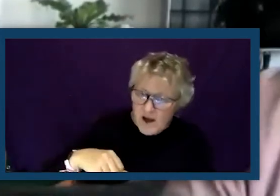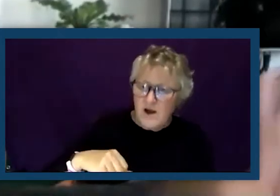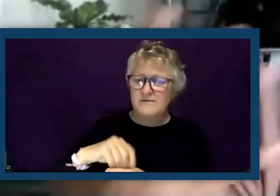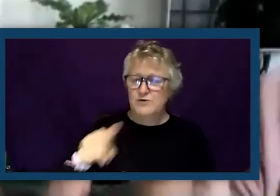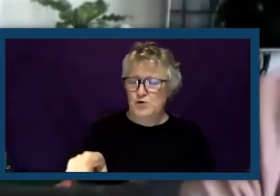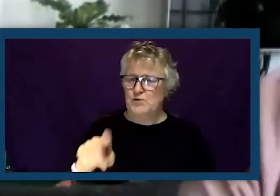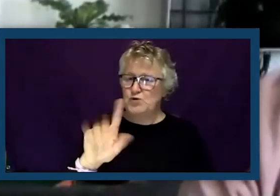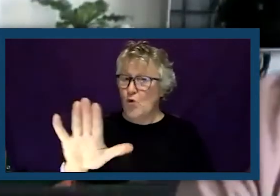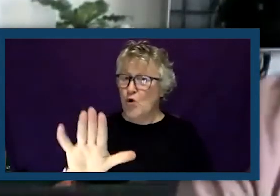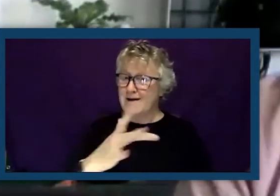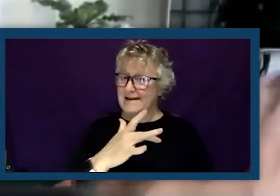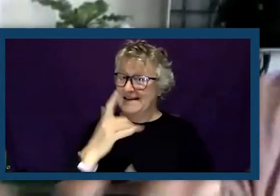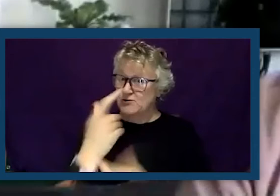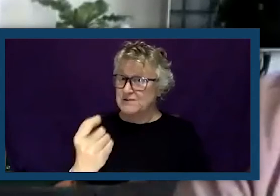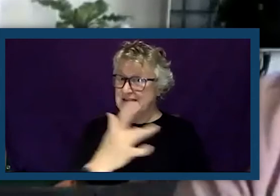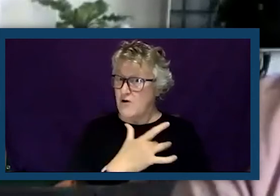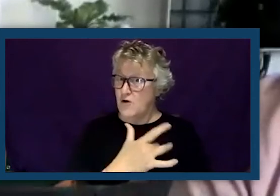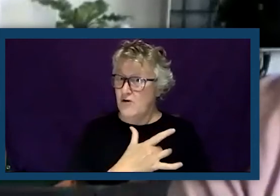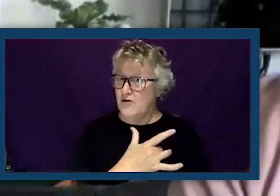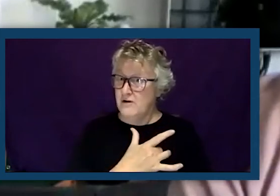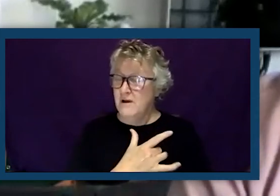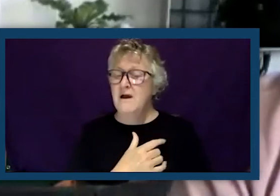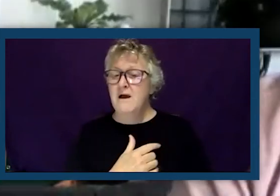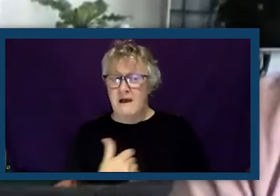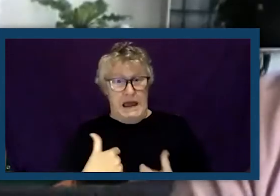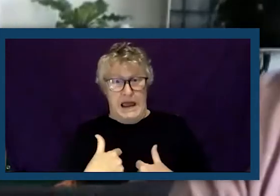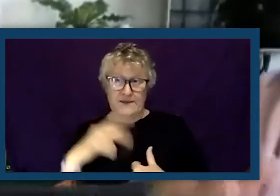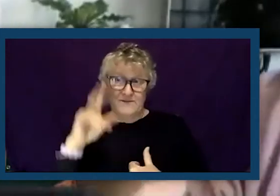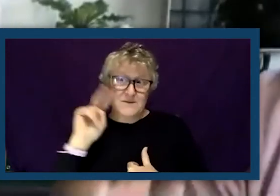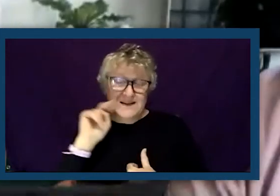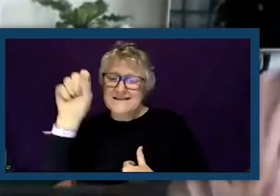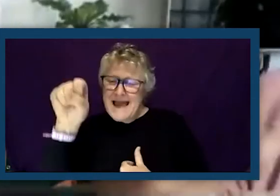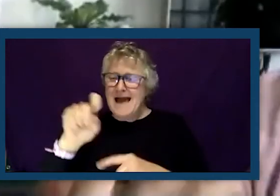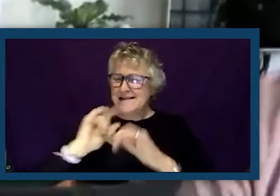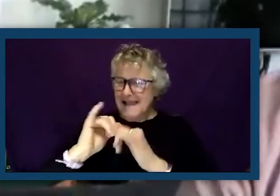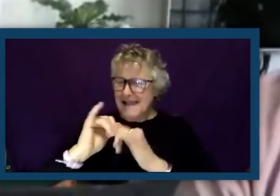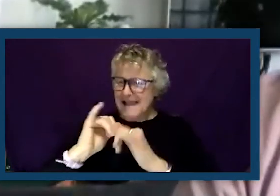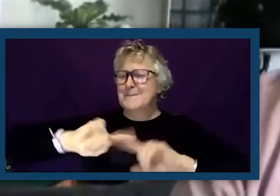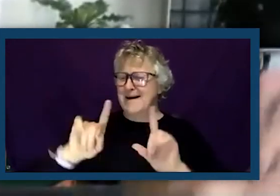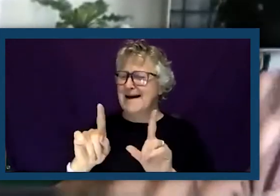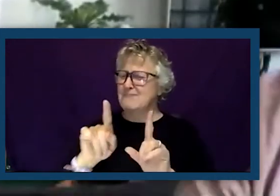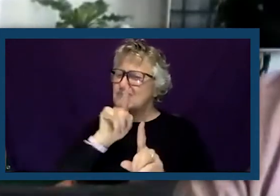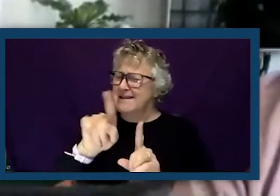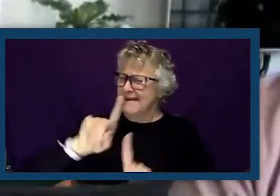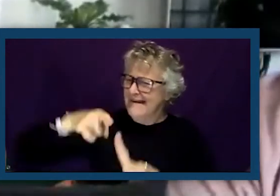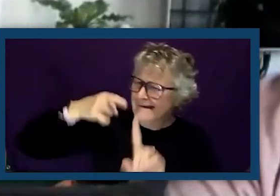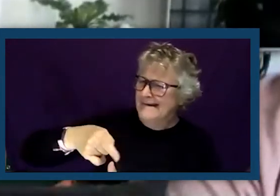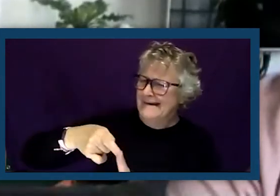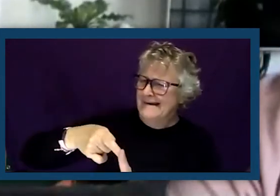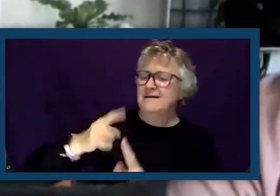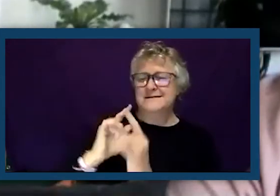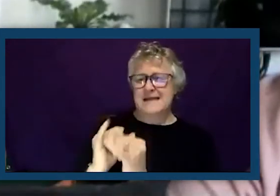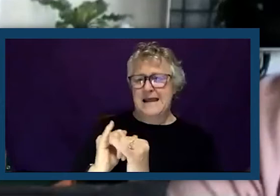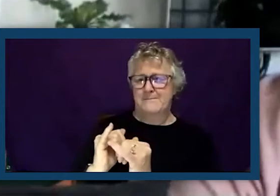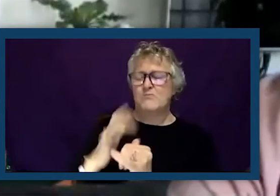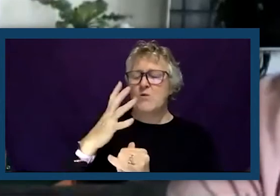I'm Vietnamese and therefore you should vote for me. Because now we are grateful that we have democratic, progressive Vietnamese Americans running